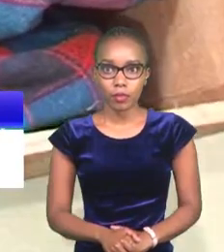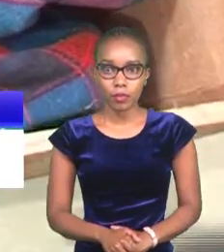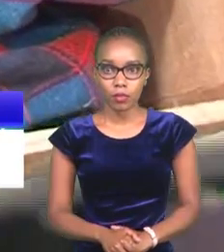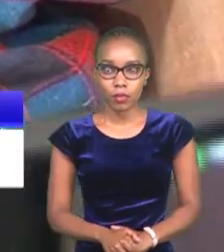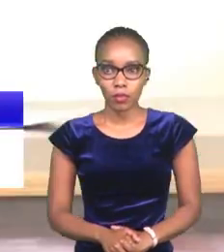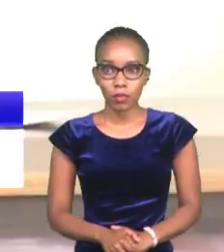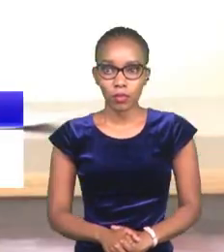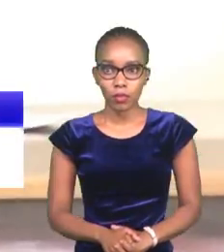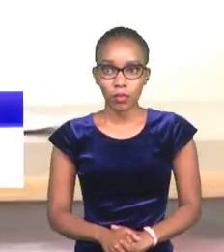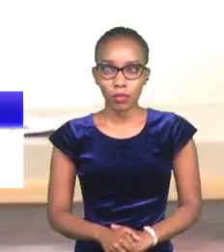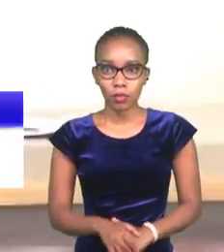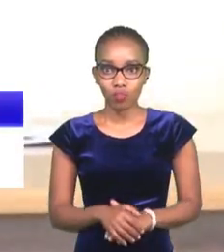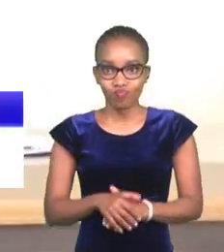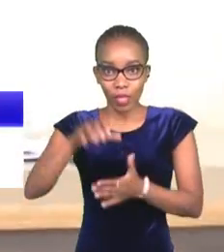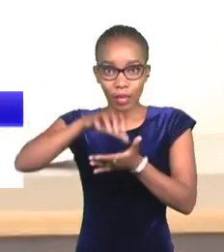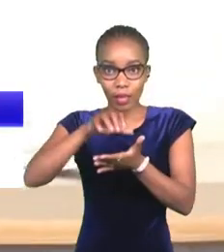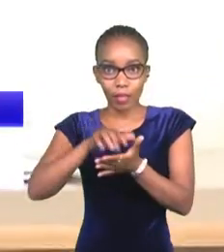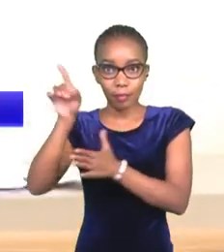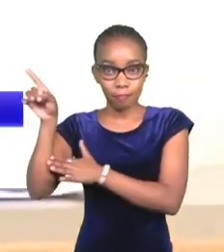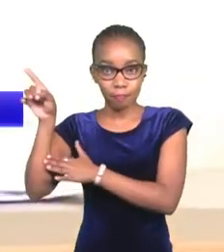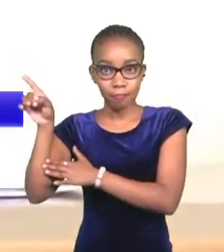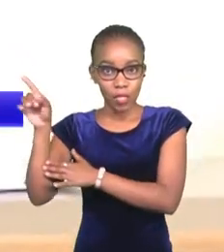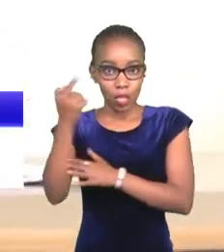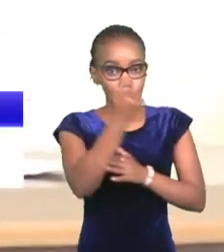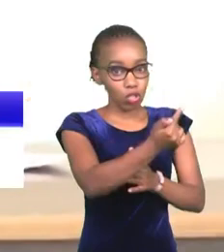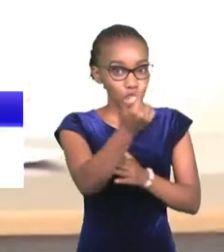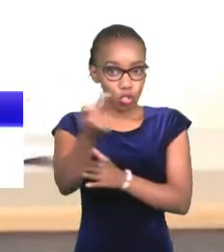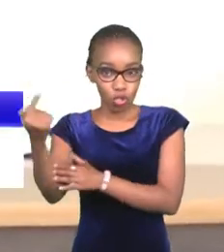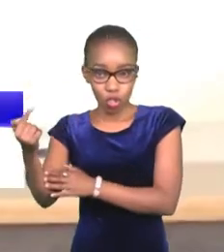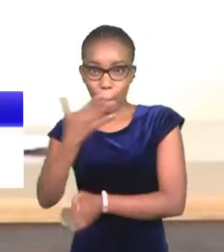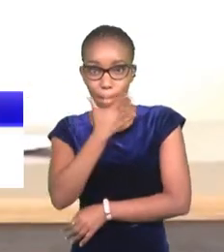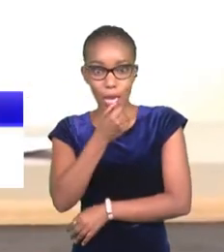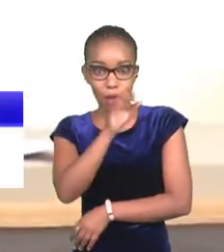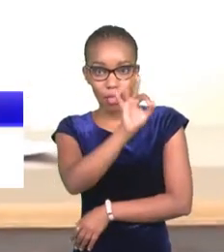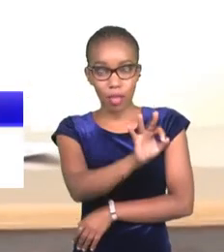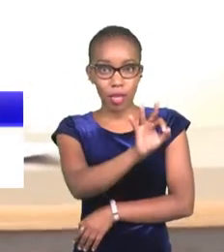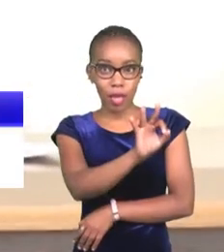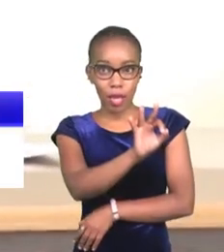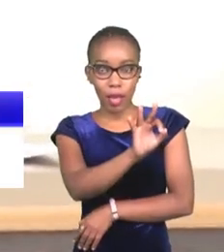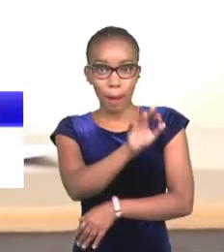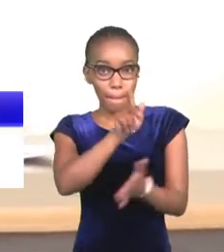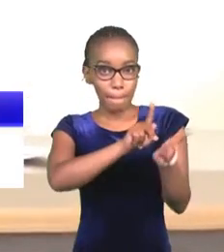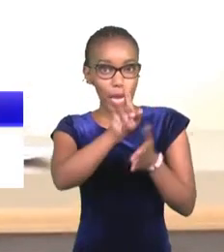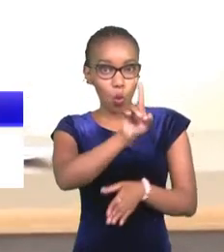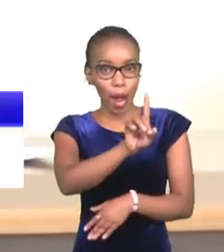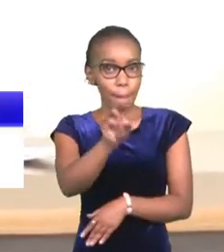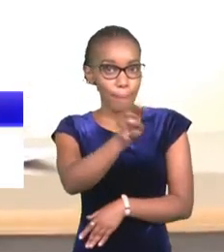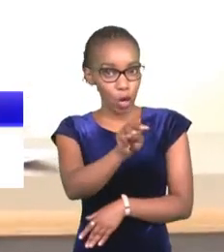In the circumstances of this case, I grant each of the accused persons bond of 1 million shillings